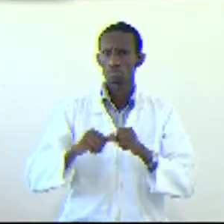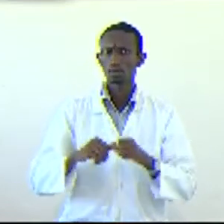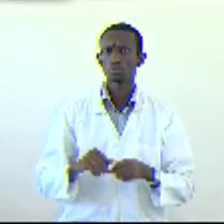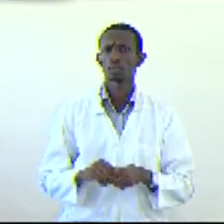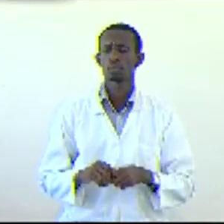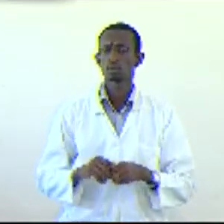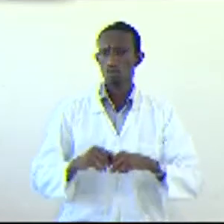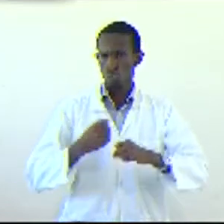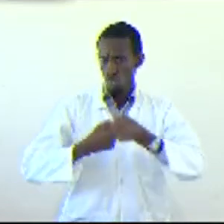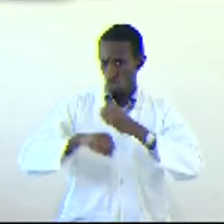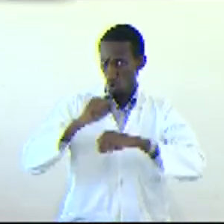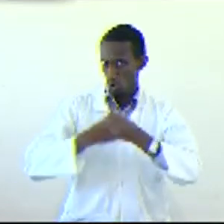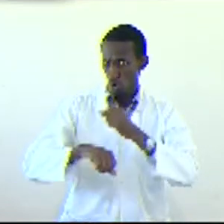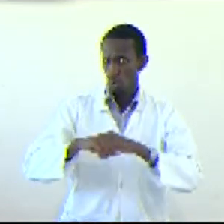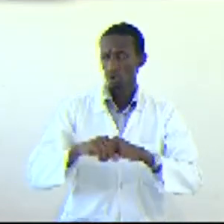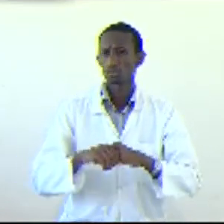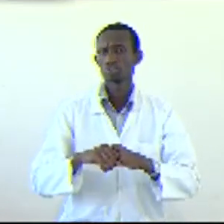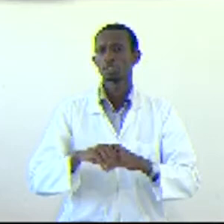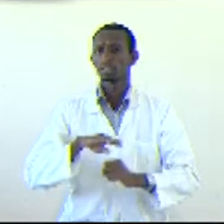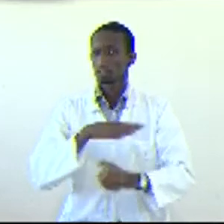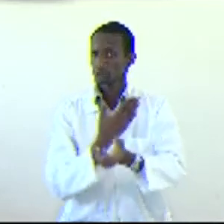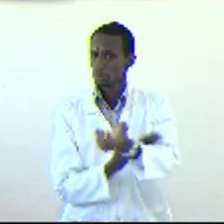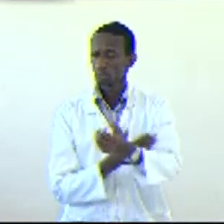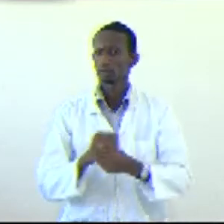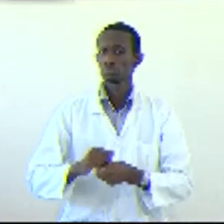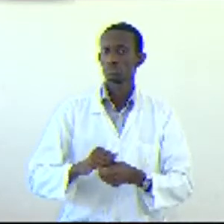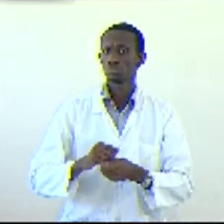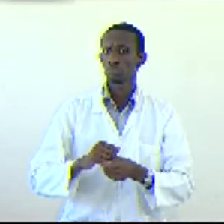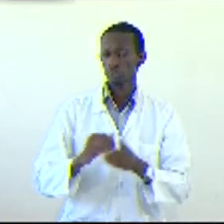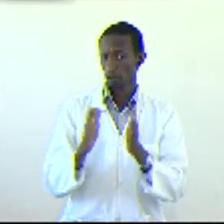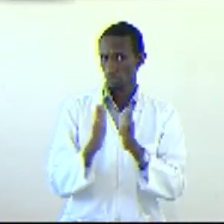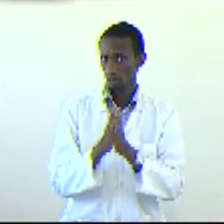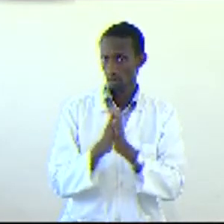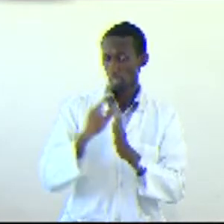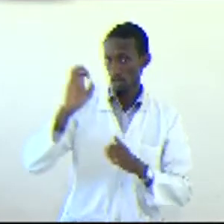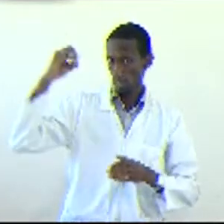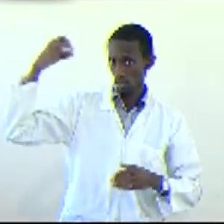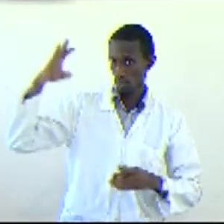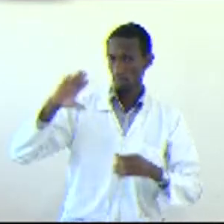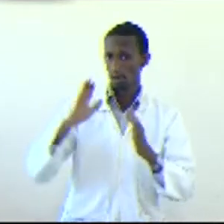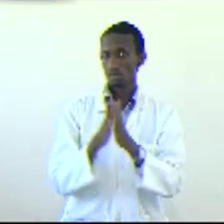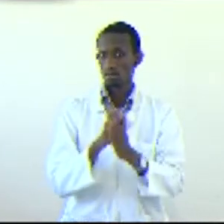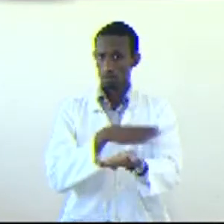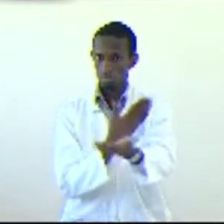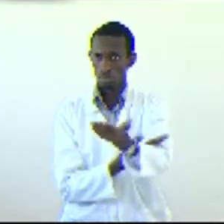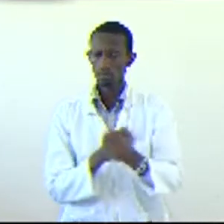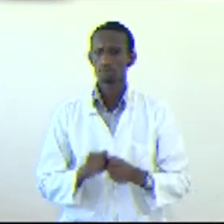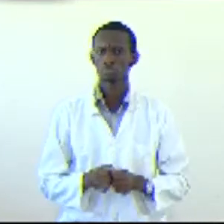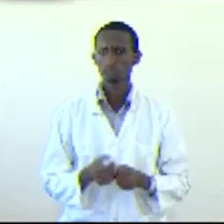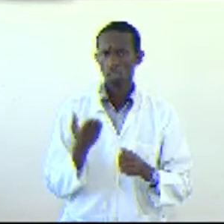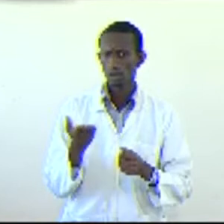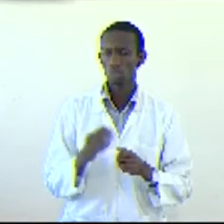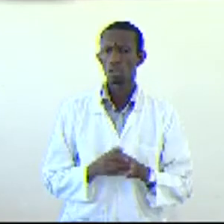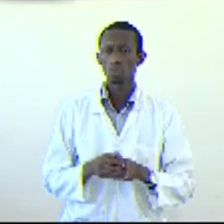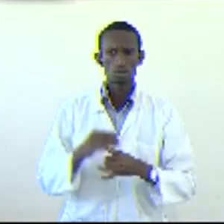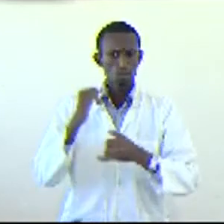power. So, and into this unit, you know just the key components of this unit. By the